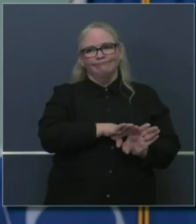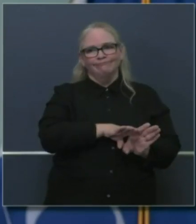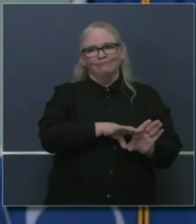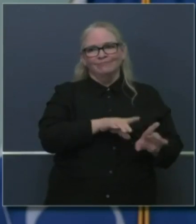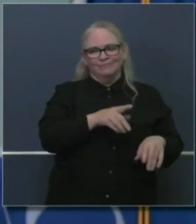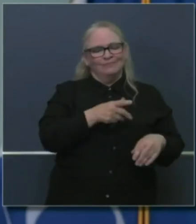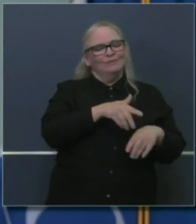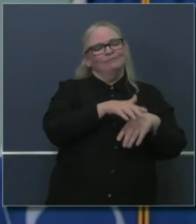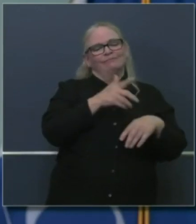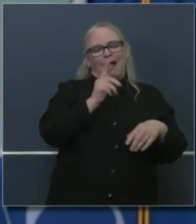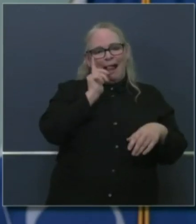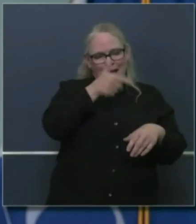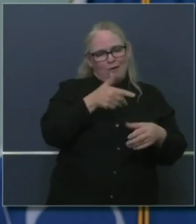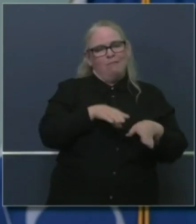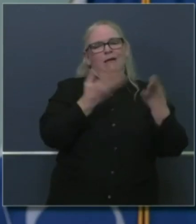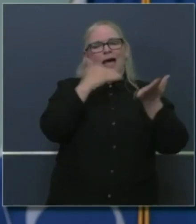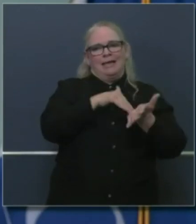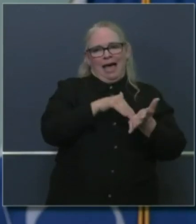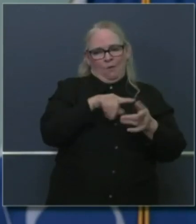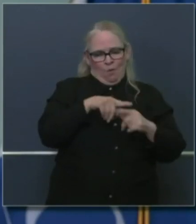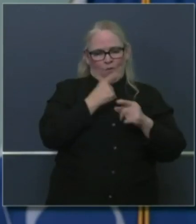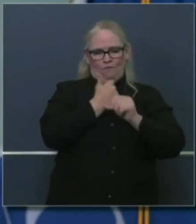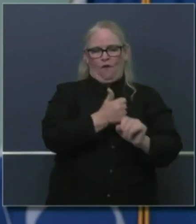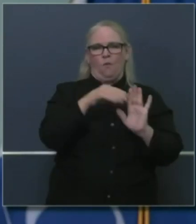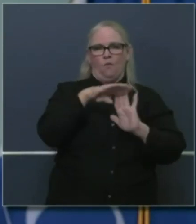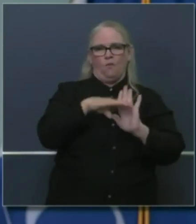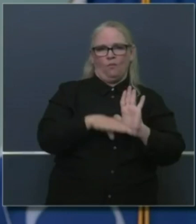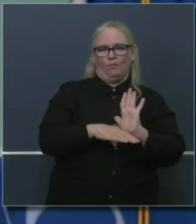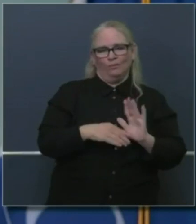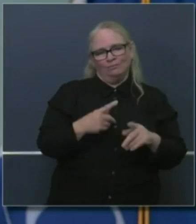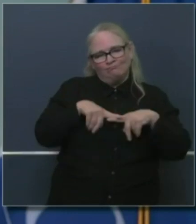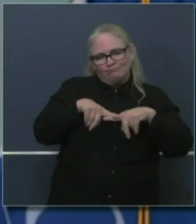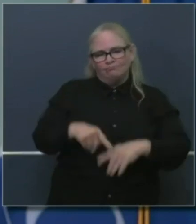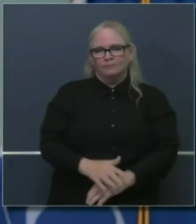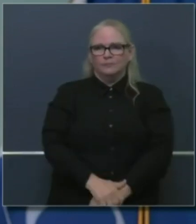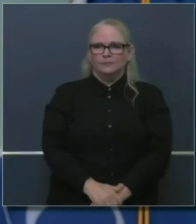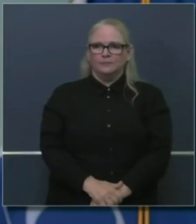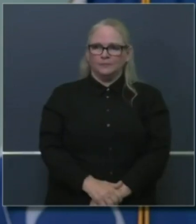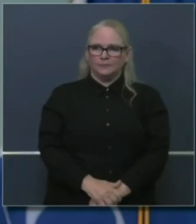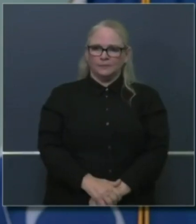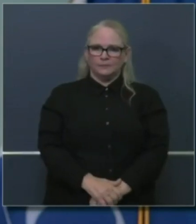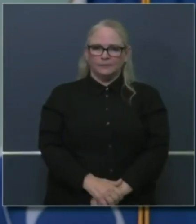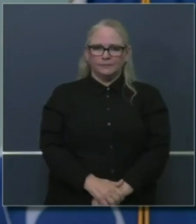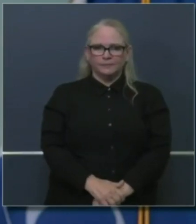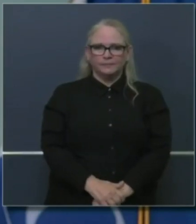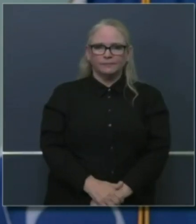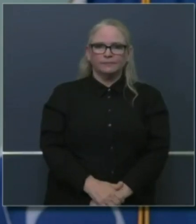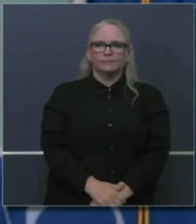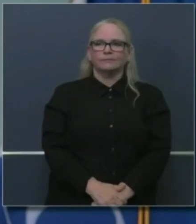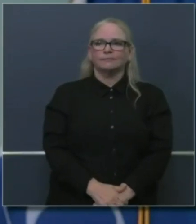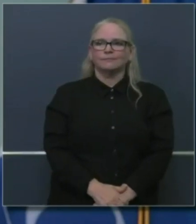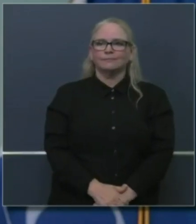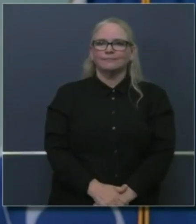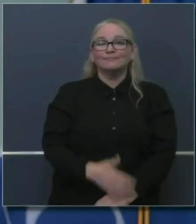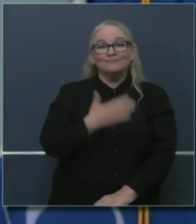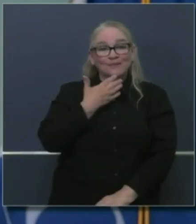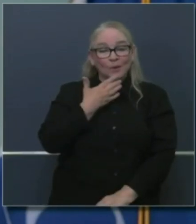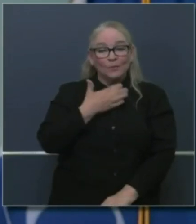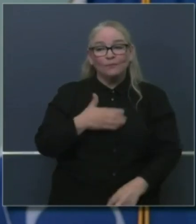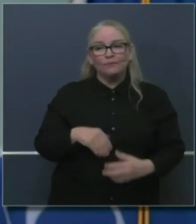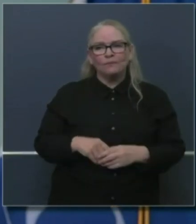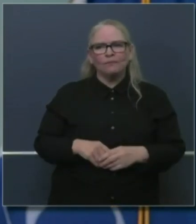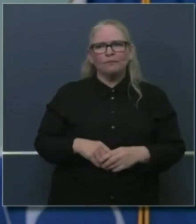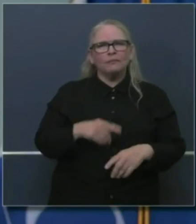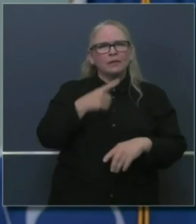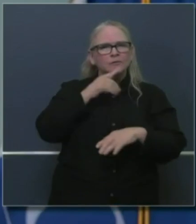Andrew Sheeler. Thank you, Governor. Sorry. Thank you, Governor. Can you clarify why churches and salons are in phase 3 and not phase